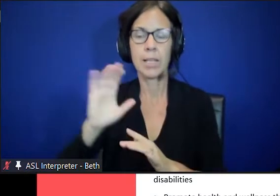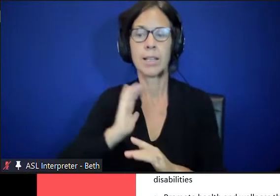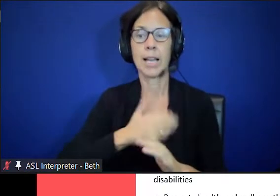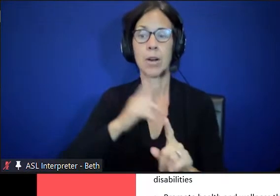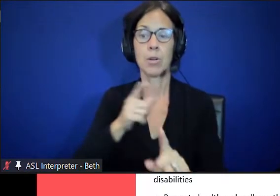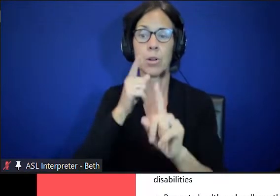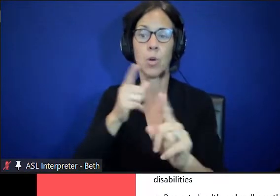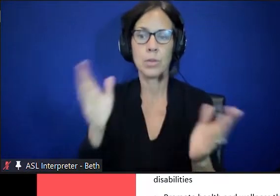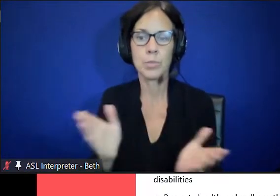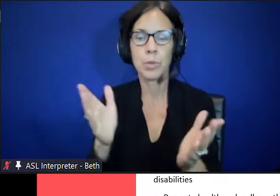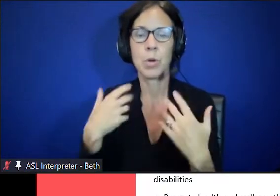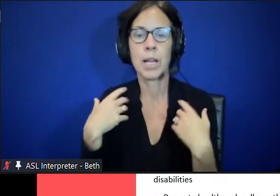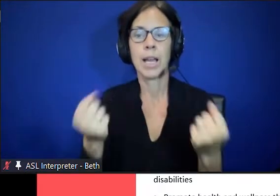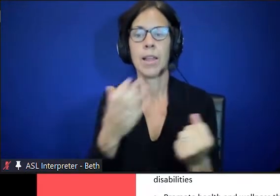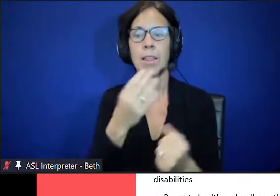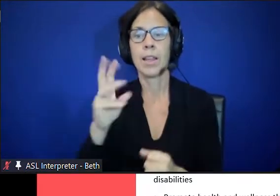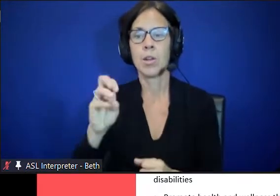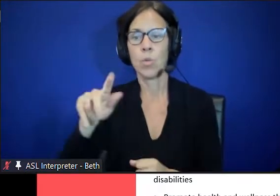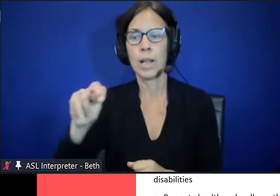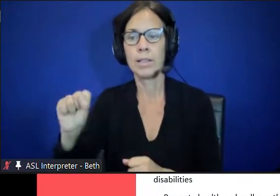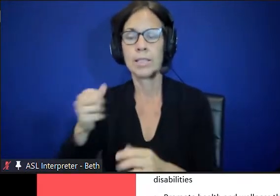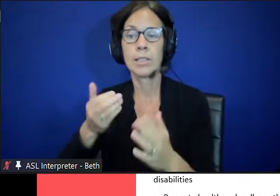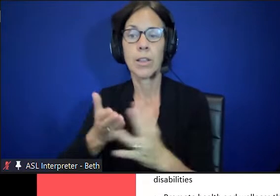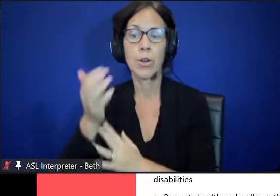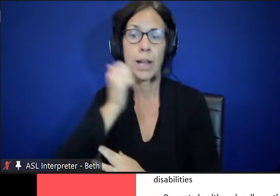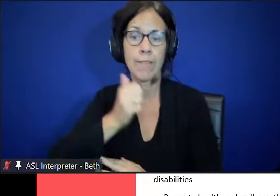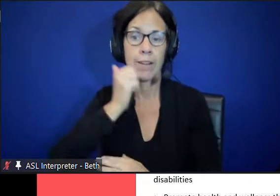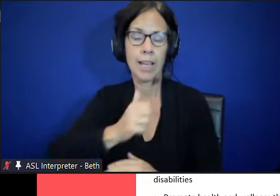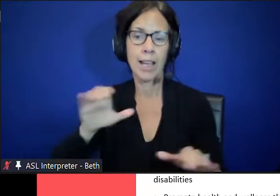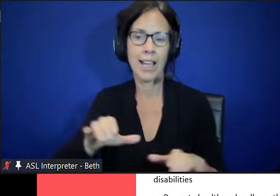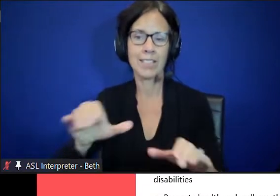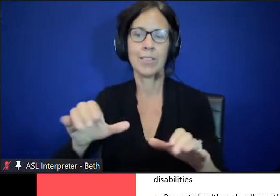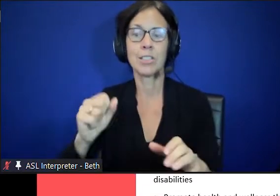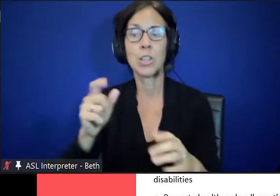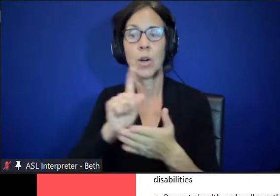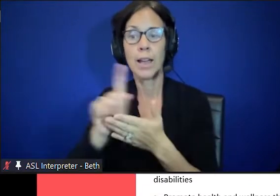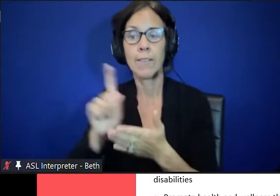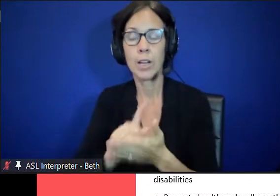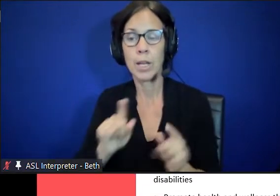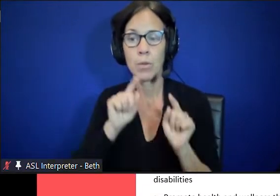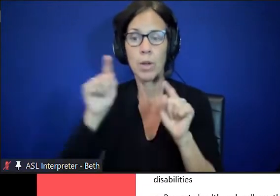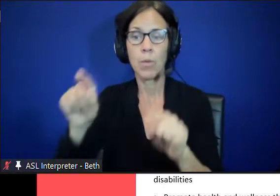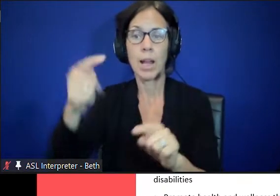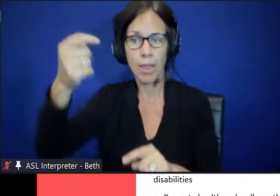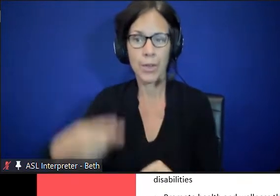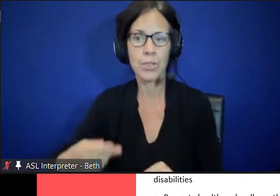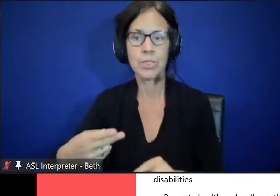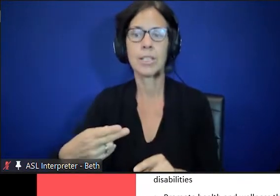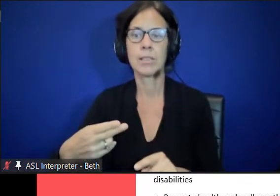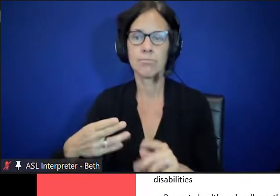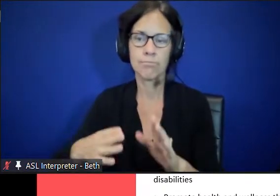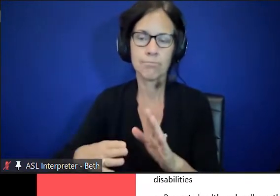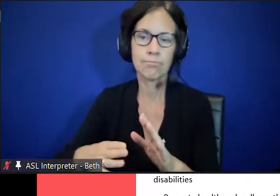was to promote health and wellness through everyday activities. So we went in once a week on Thursdays and we built really